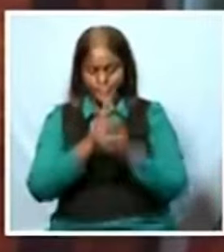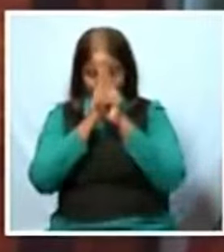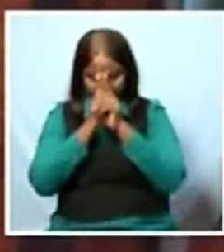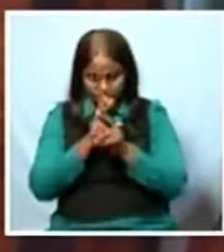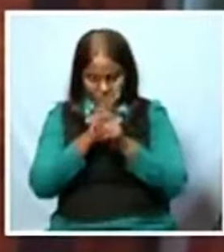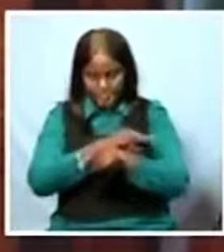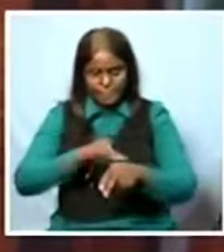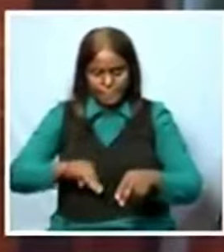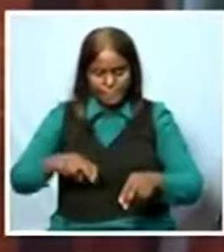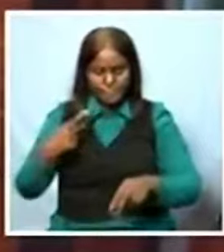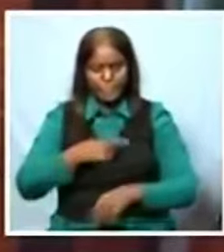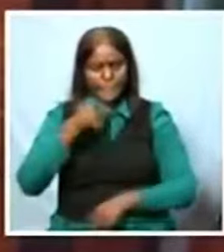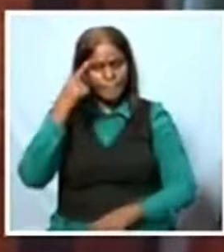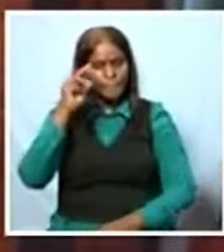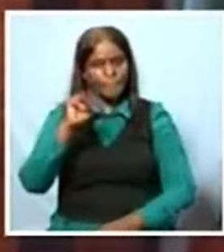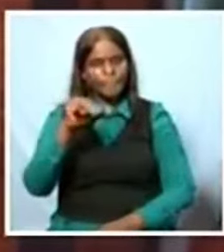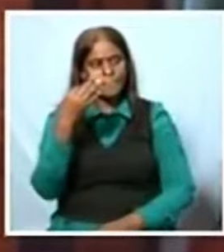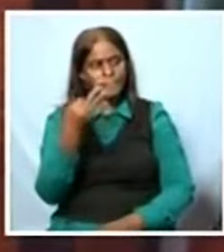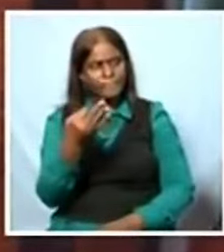from Frida.